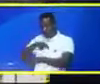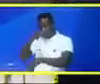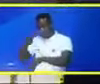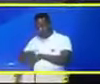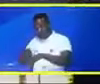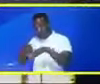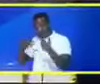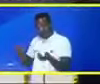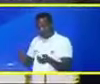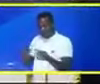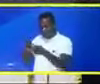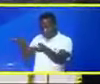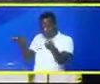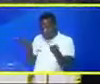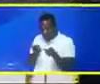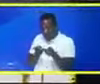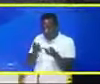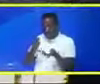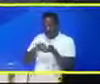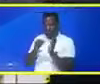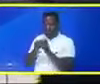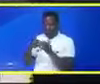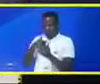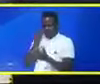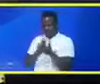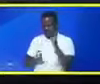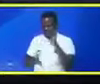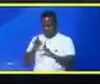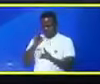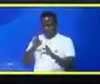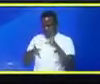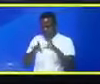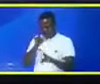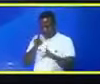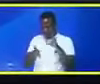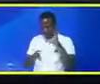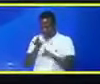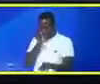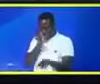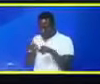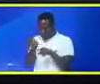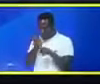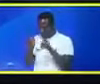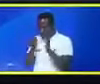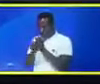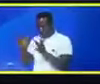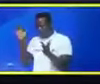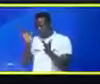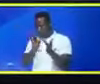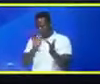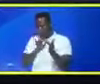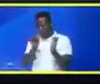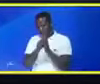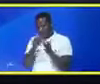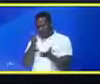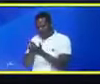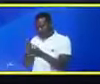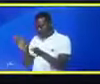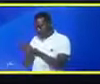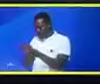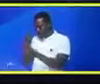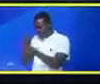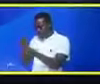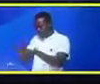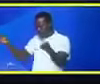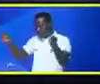a territory, there are spiritual forces that we engage that will compel those doors to be